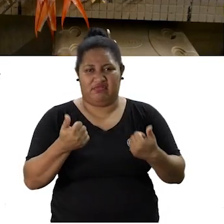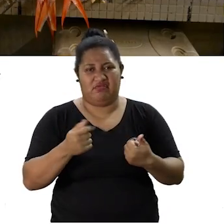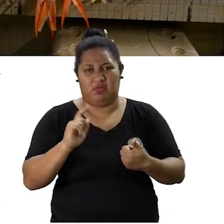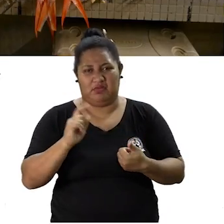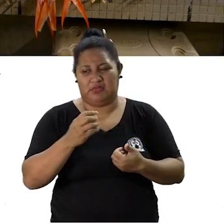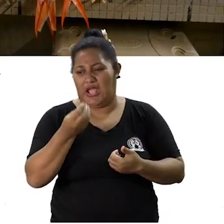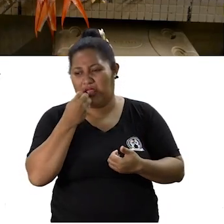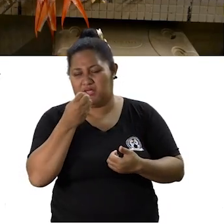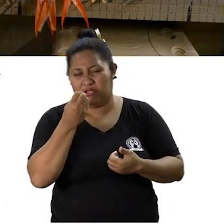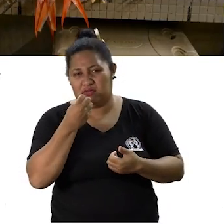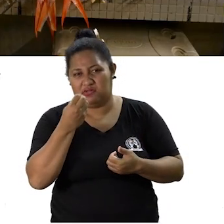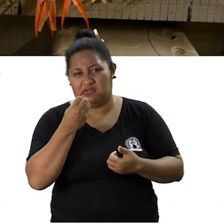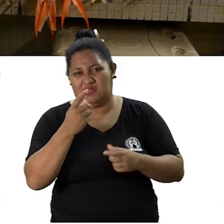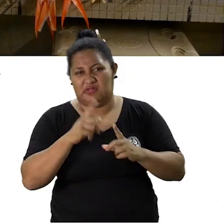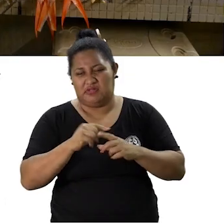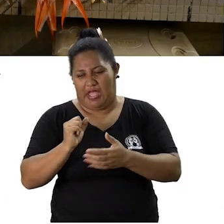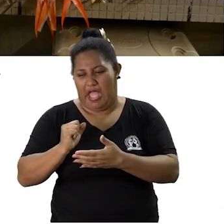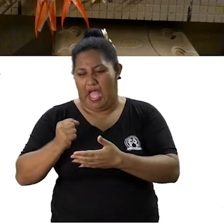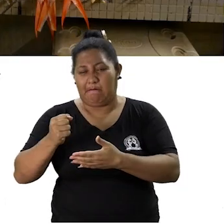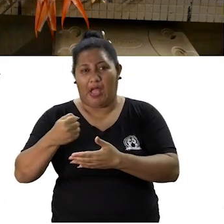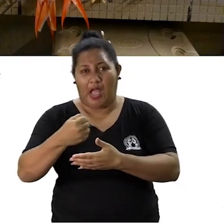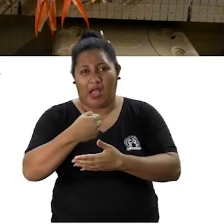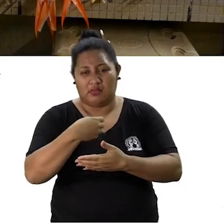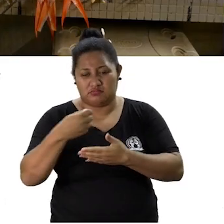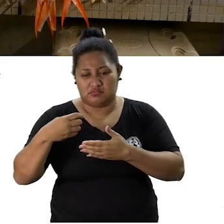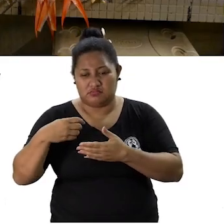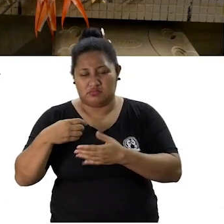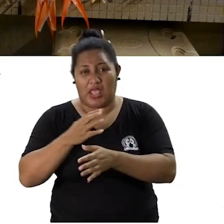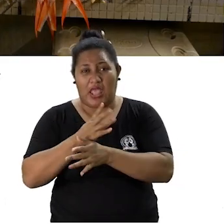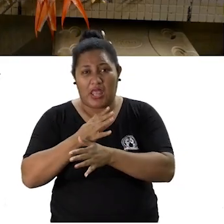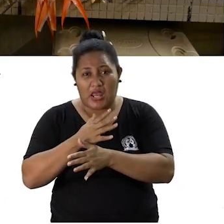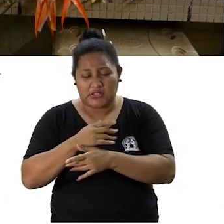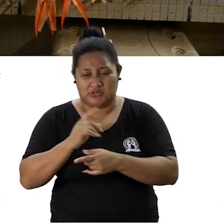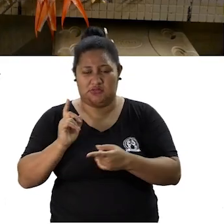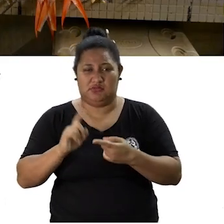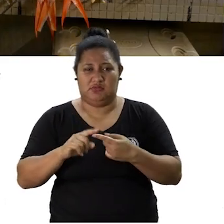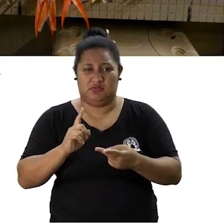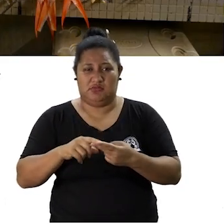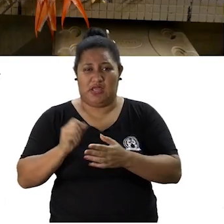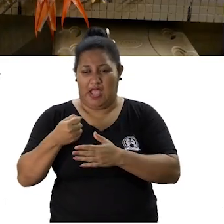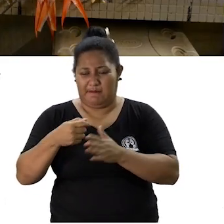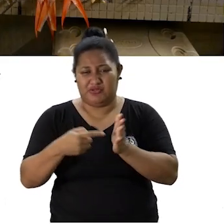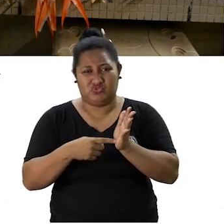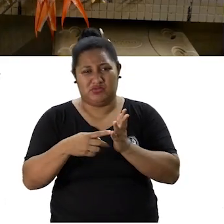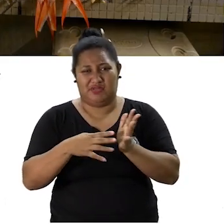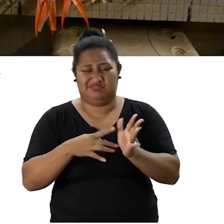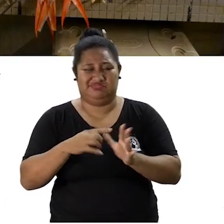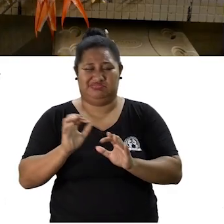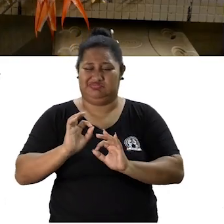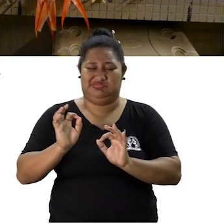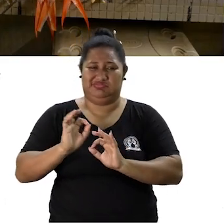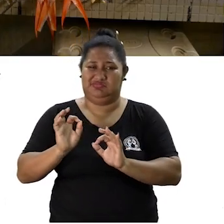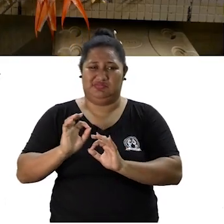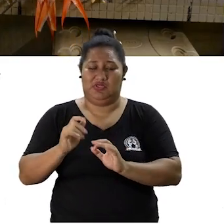ai o apa tuna, o apa eleni, e sili atu le tamau a inga ma